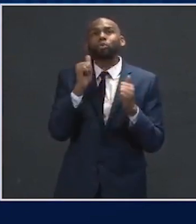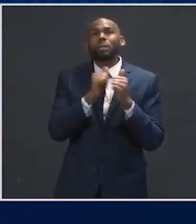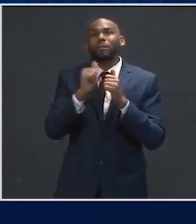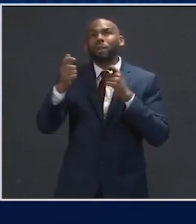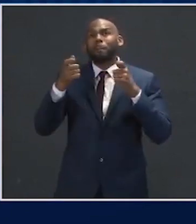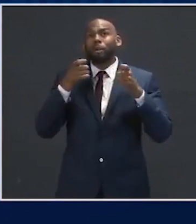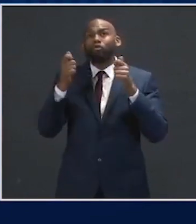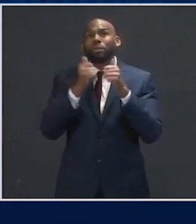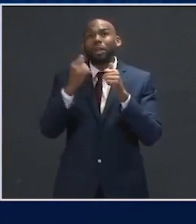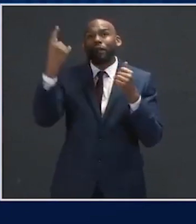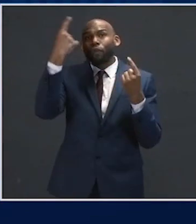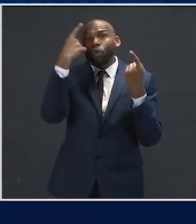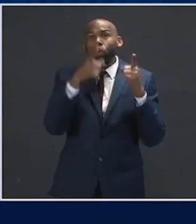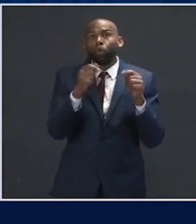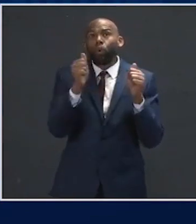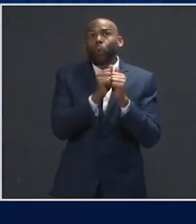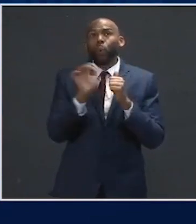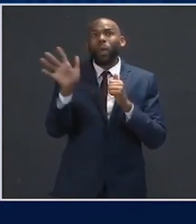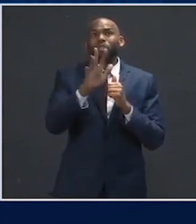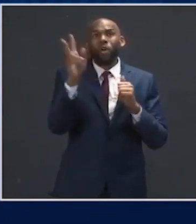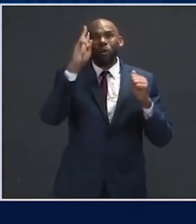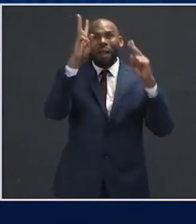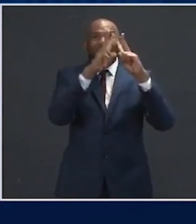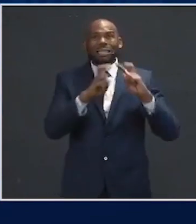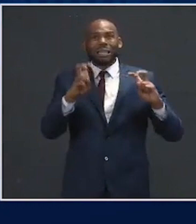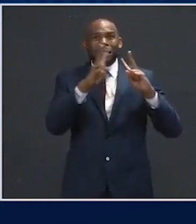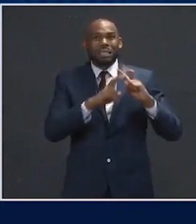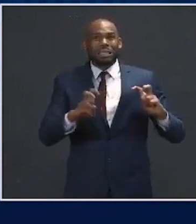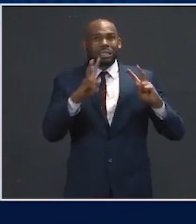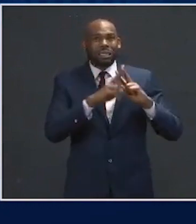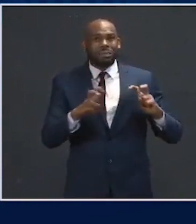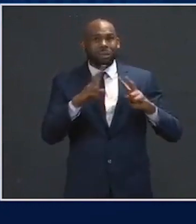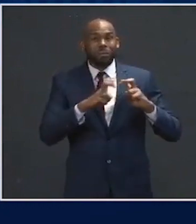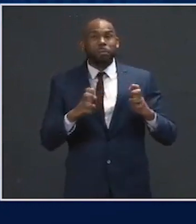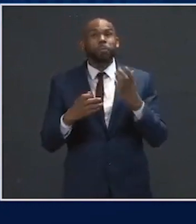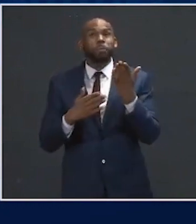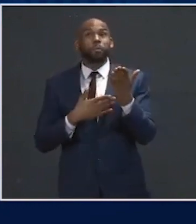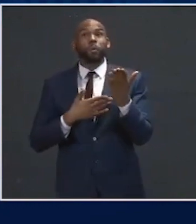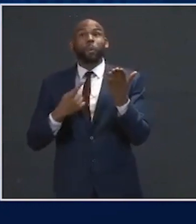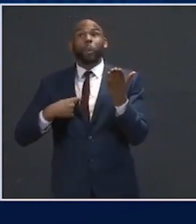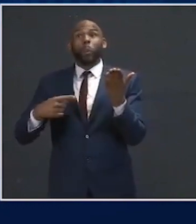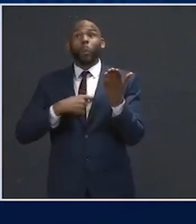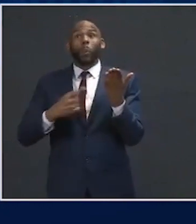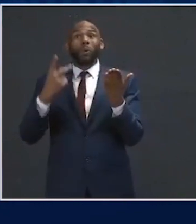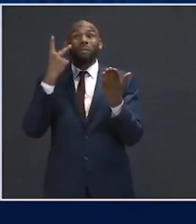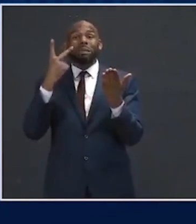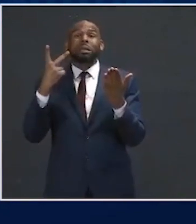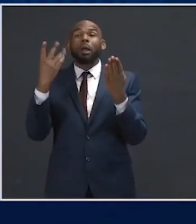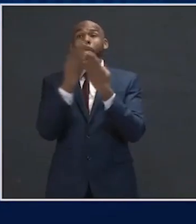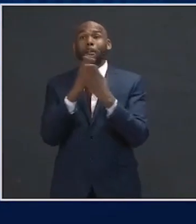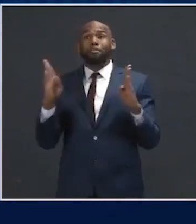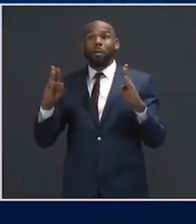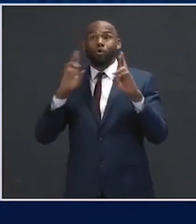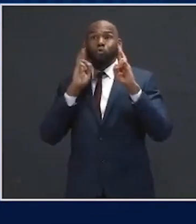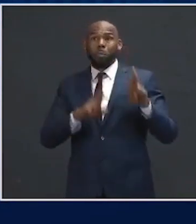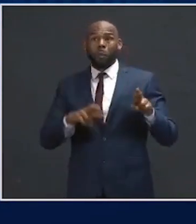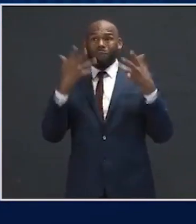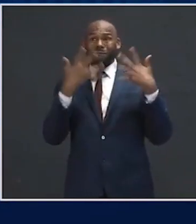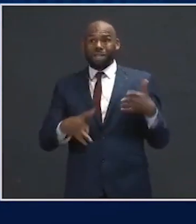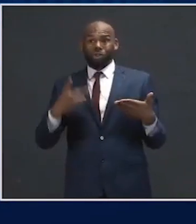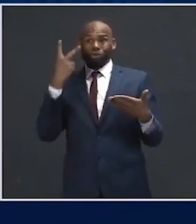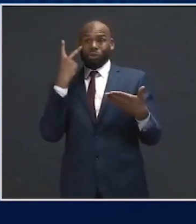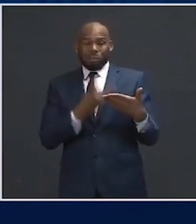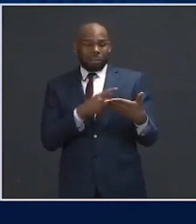that assessment. Yeah, we have obviously seen those reports, the public reporting on it. We're looking forward to